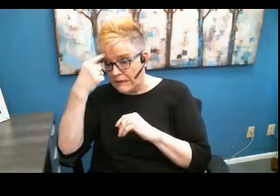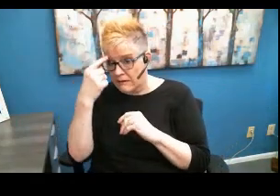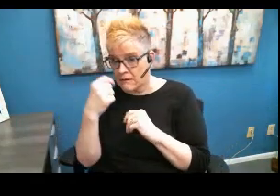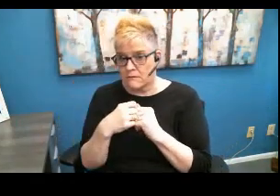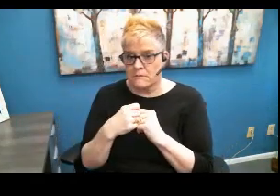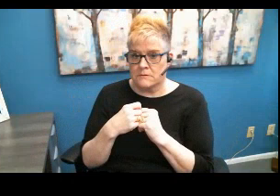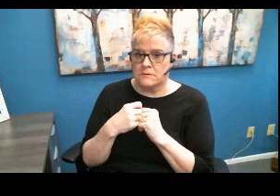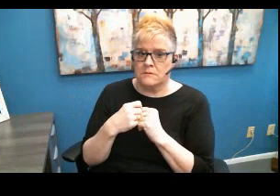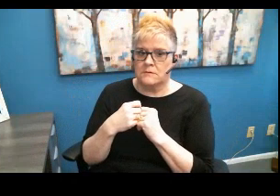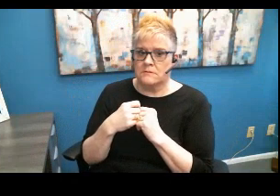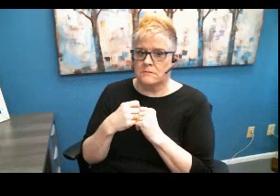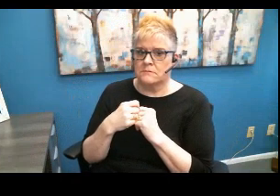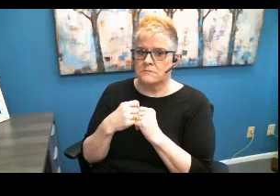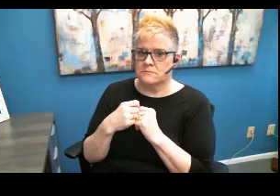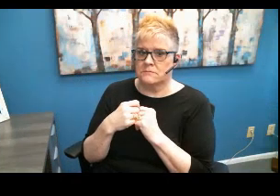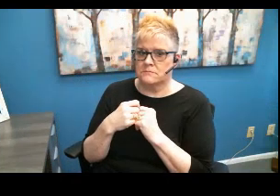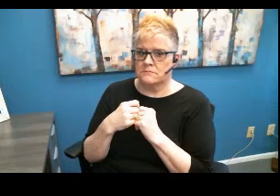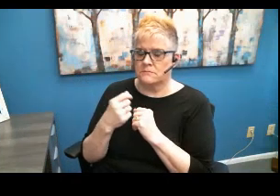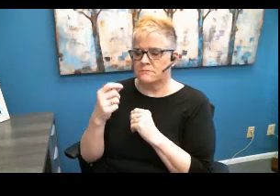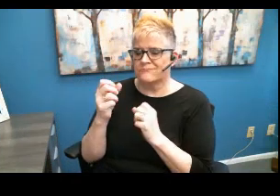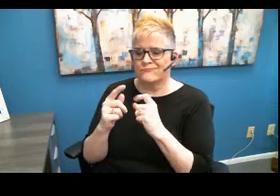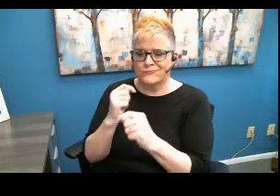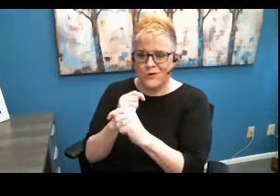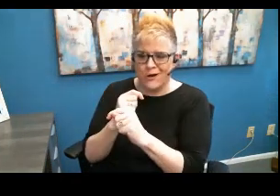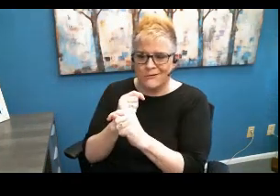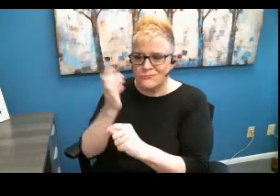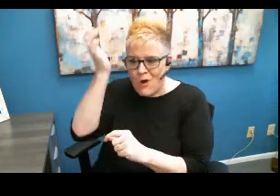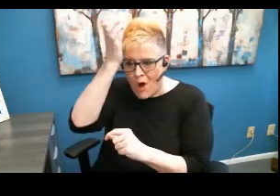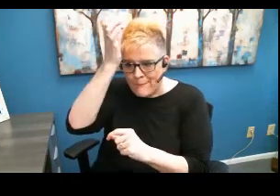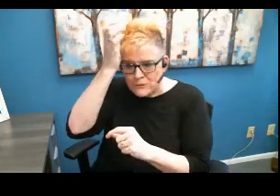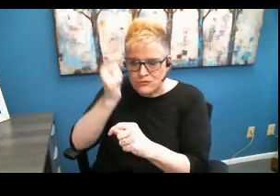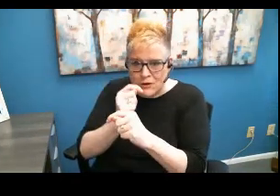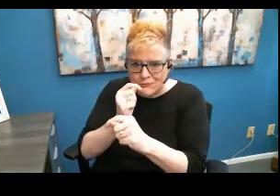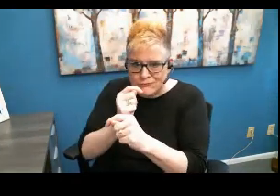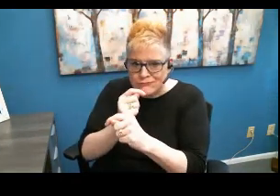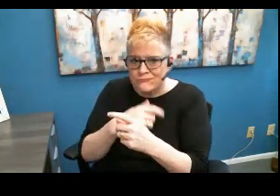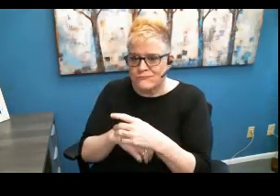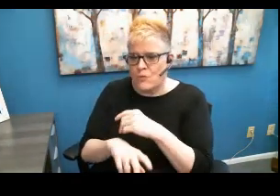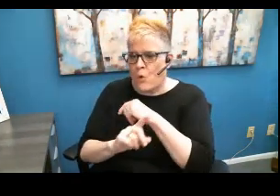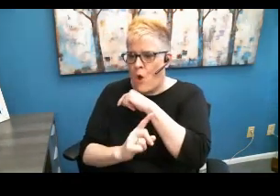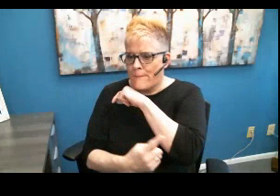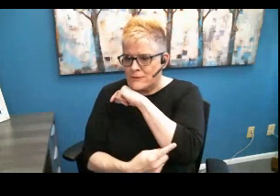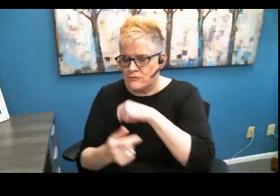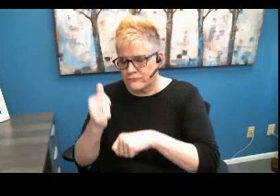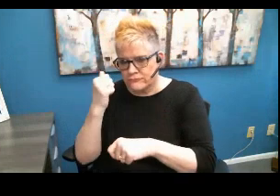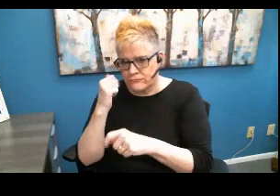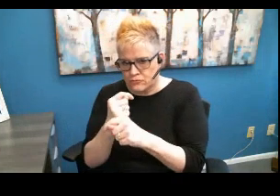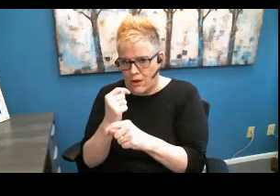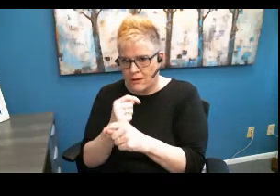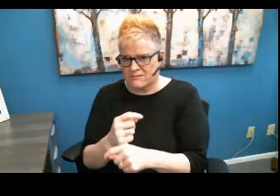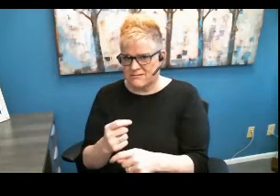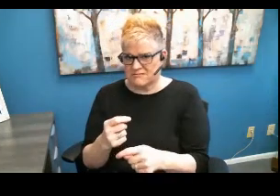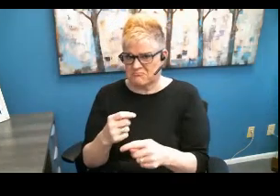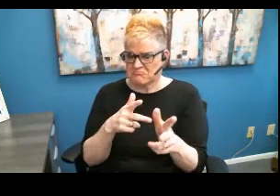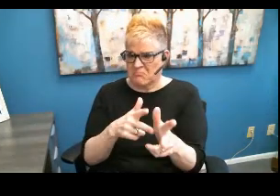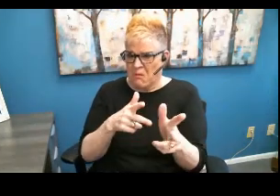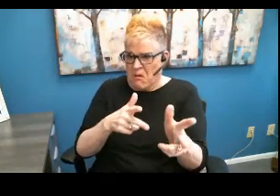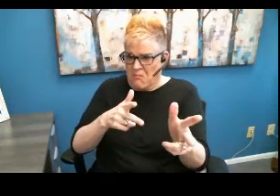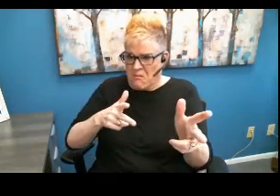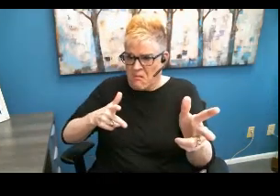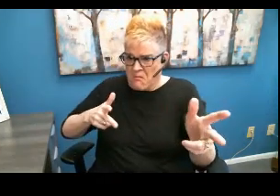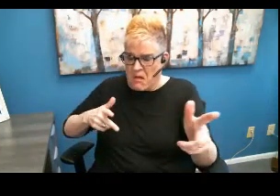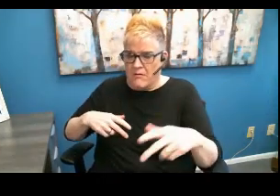refuse trucks, okay, garbage trucks essentially, a lot of the fleet. In fact, I think I